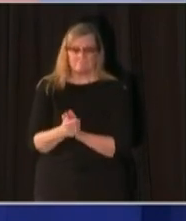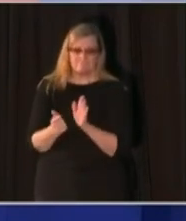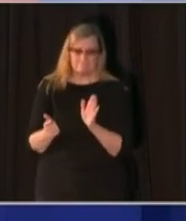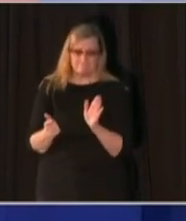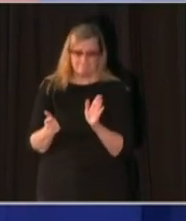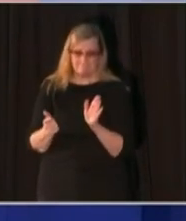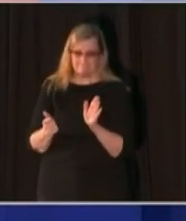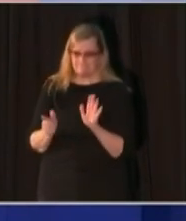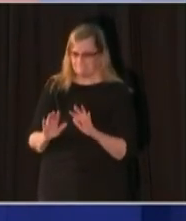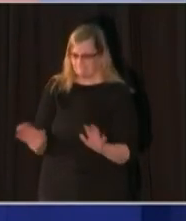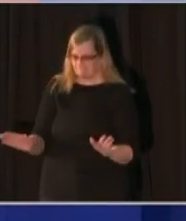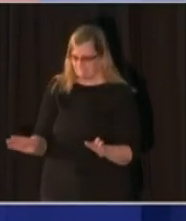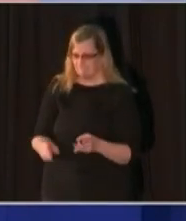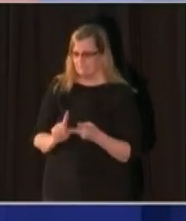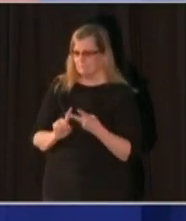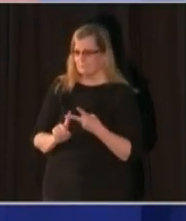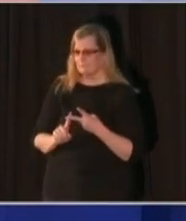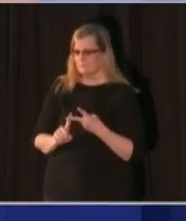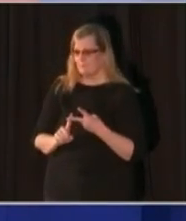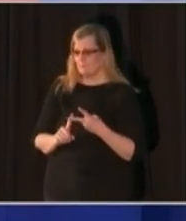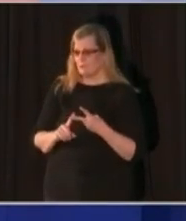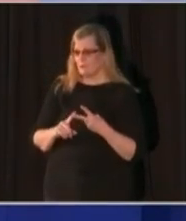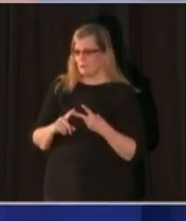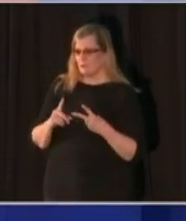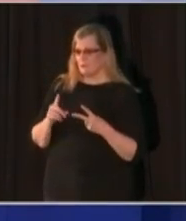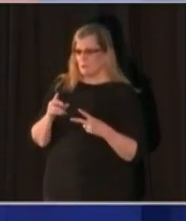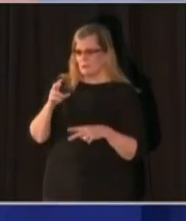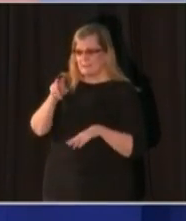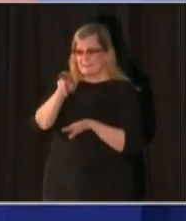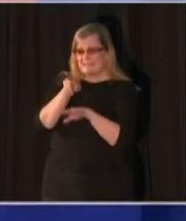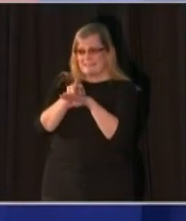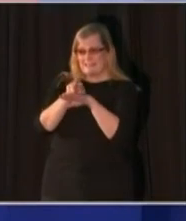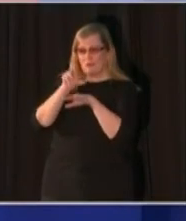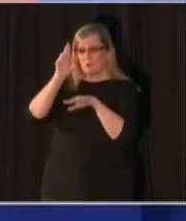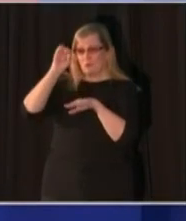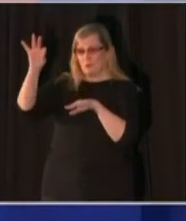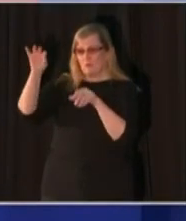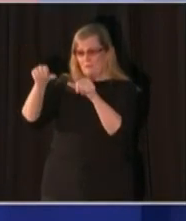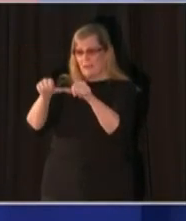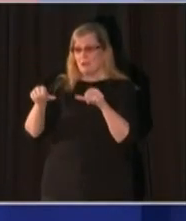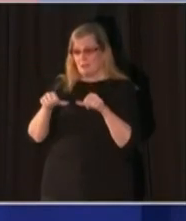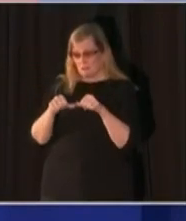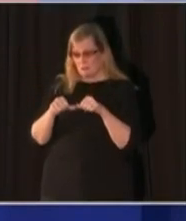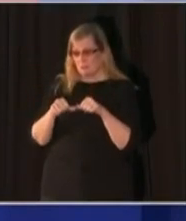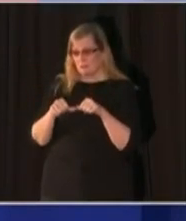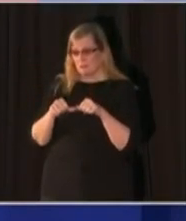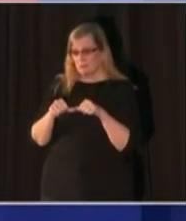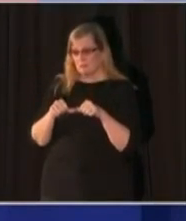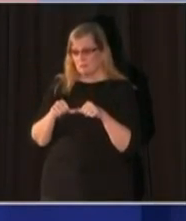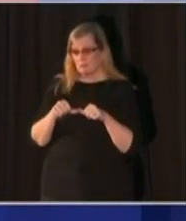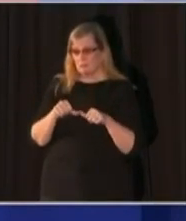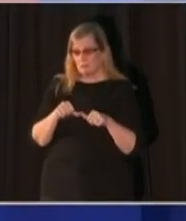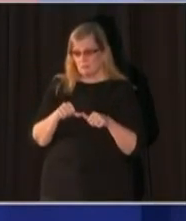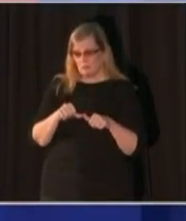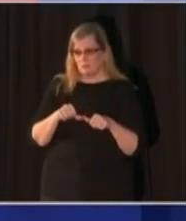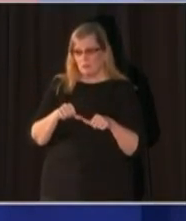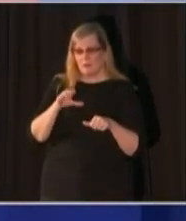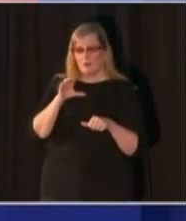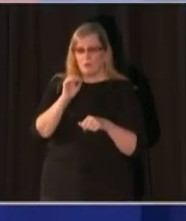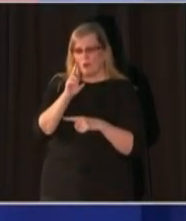Second, it allows rooftops and courtyards to be used so long as proper social distancing is